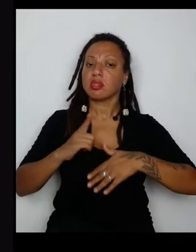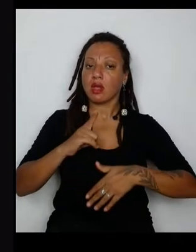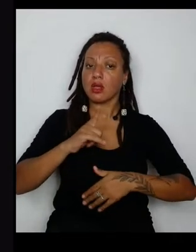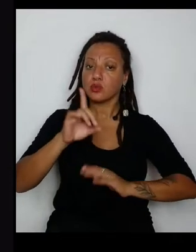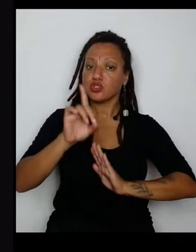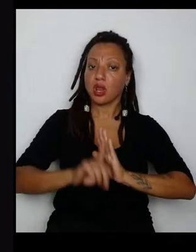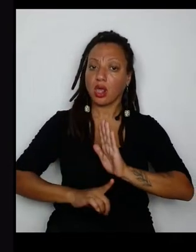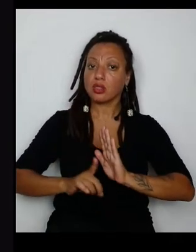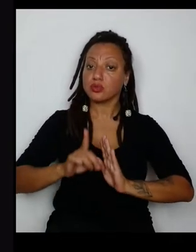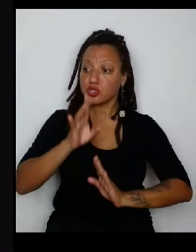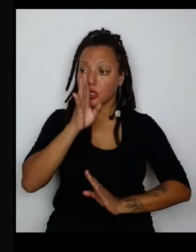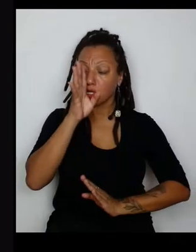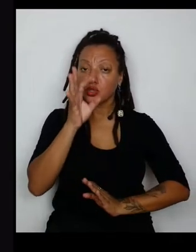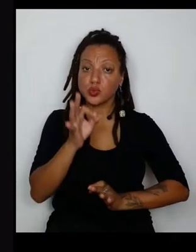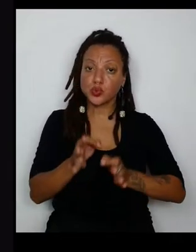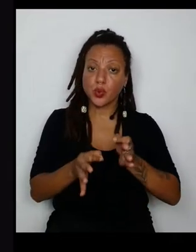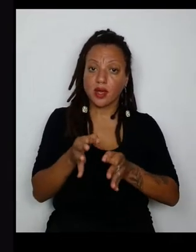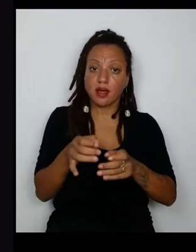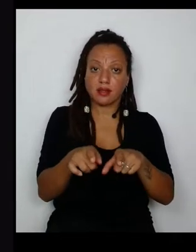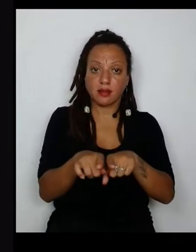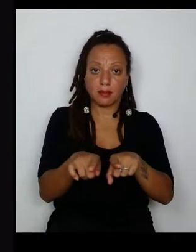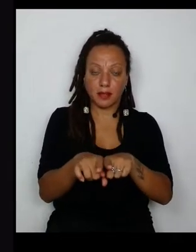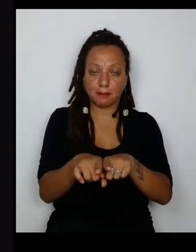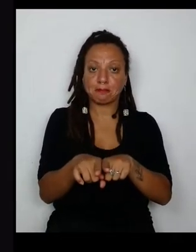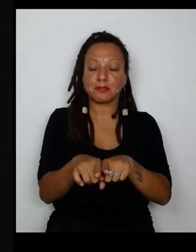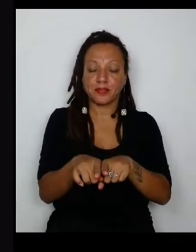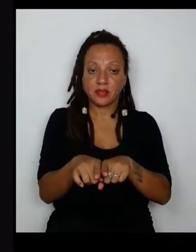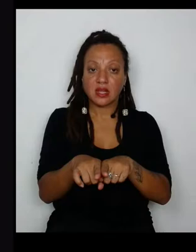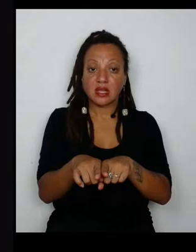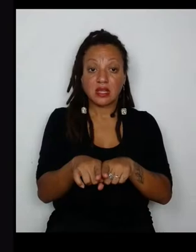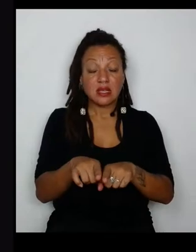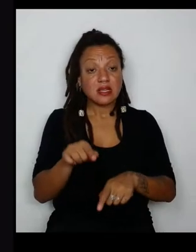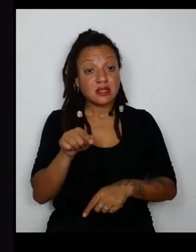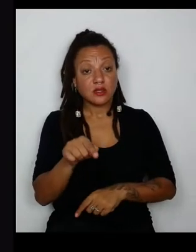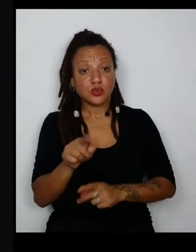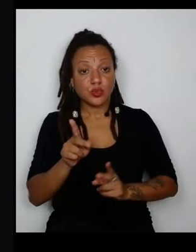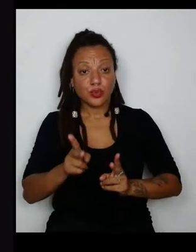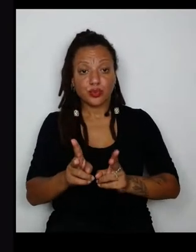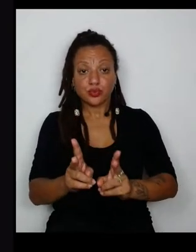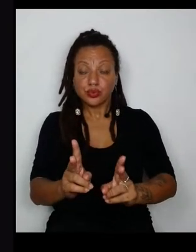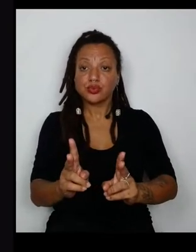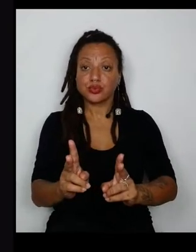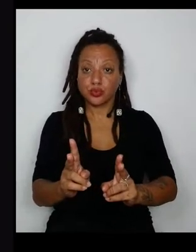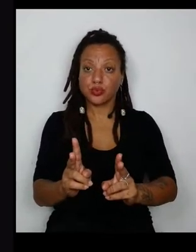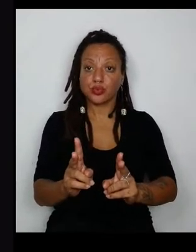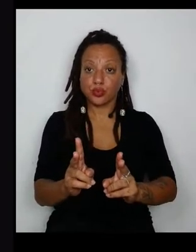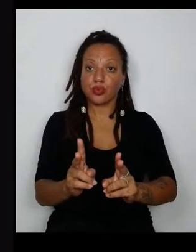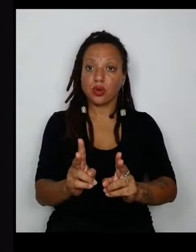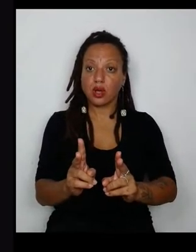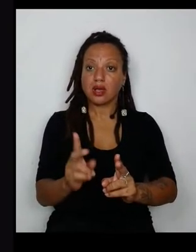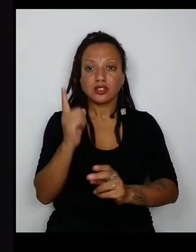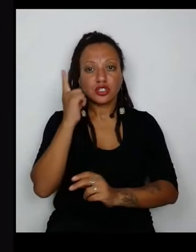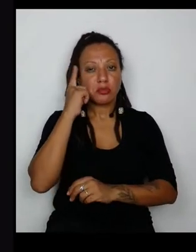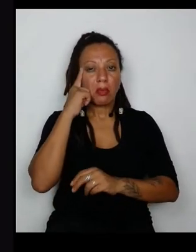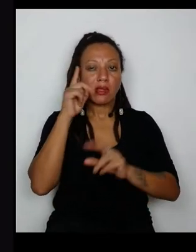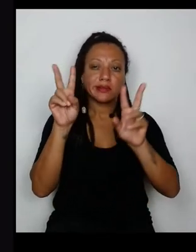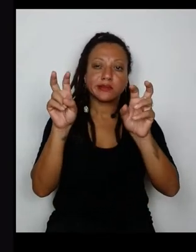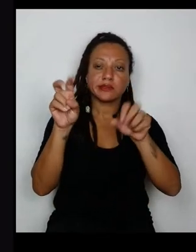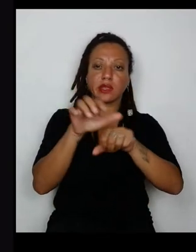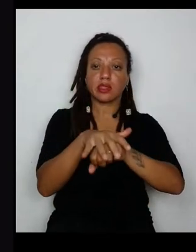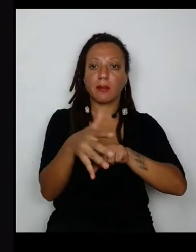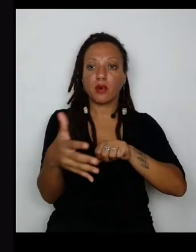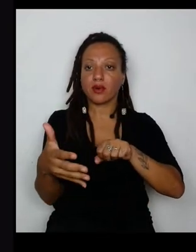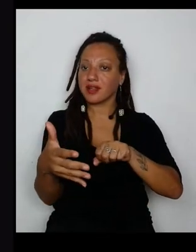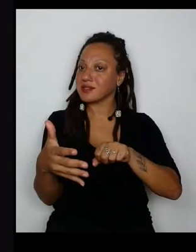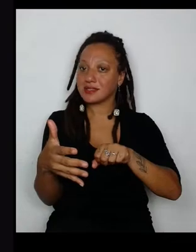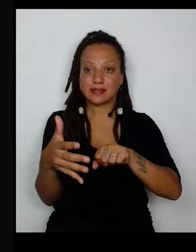stacked regardless of our delusion of digital democracy uh ironically in favor of the prevailing order and